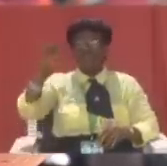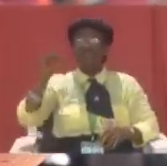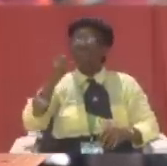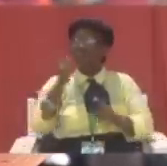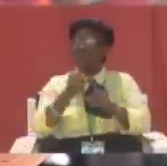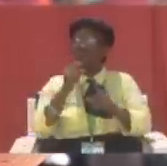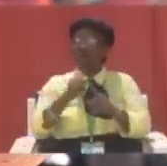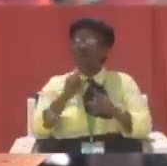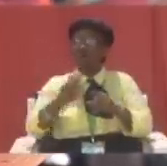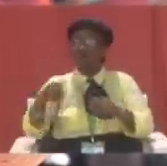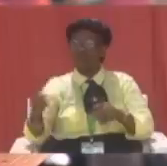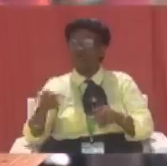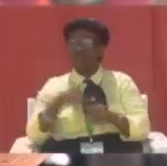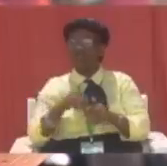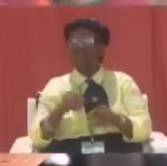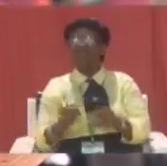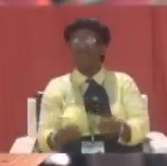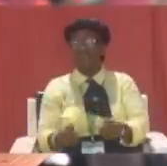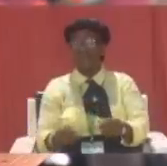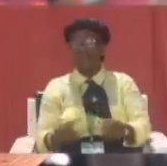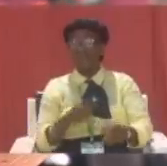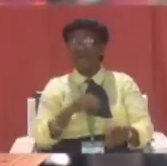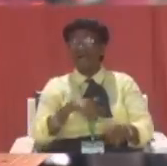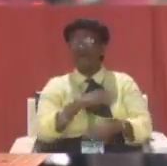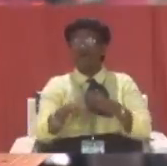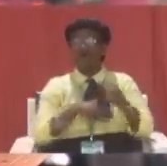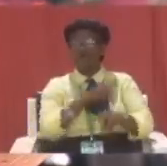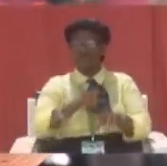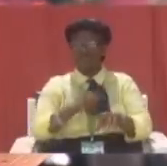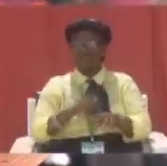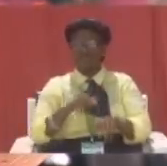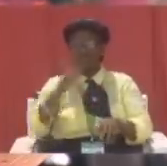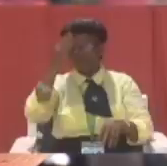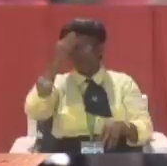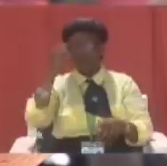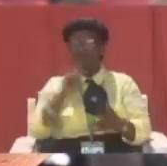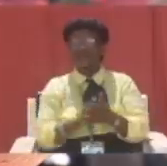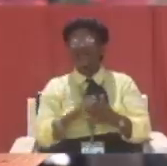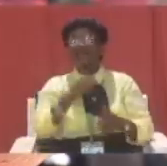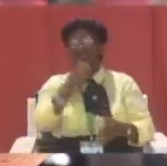the whole nation knew Samuel had been raised up